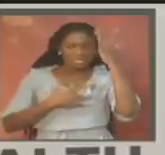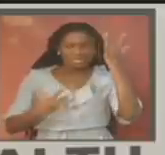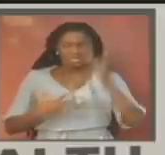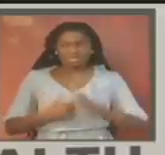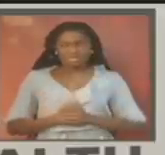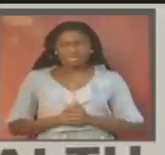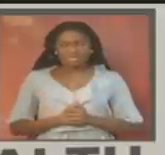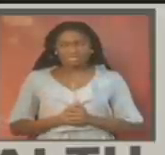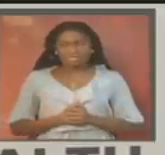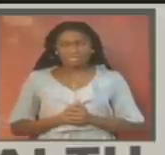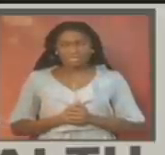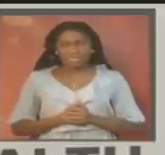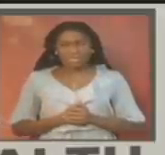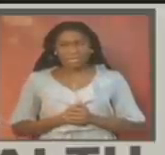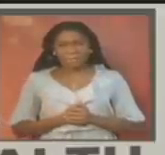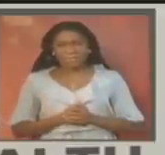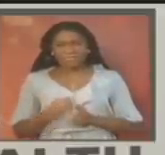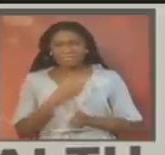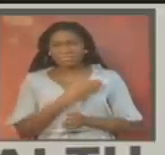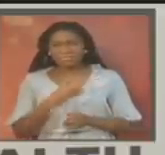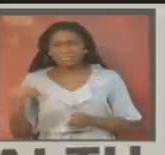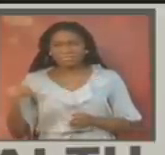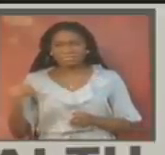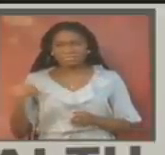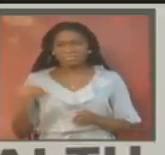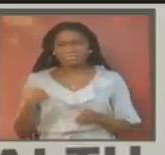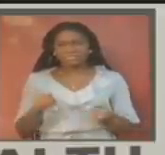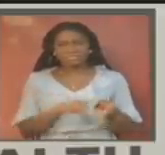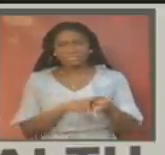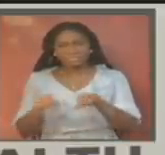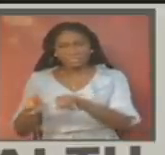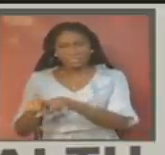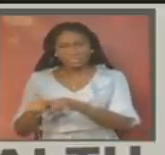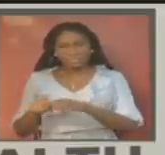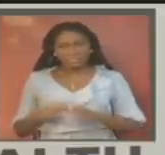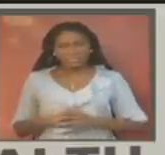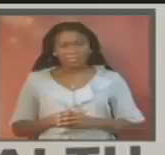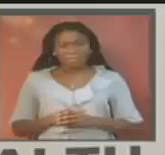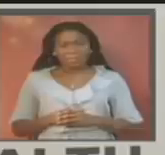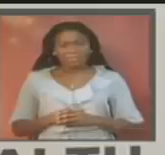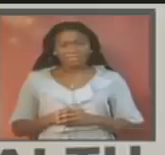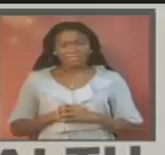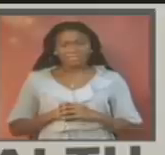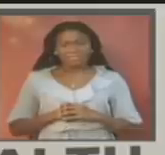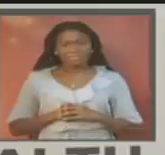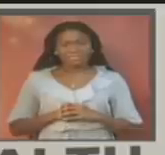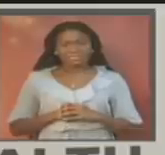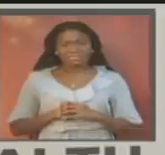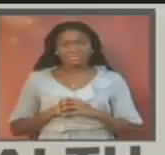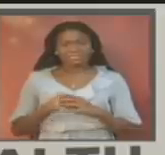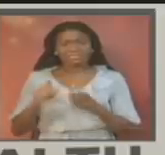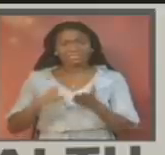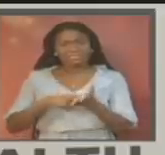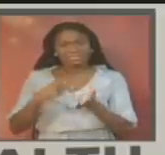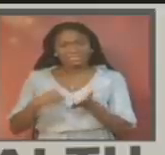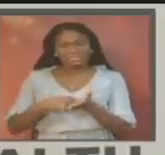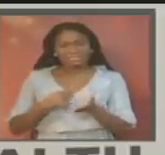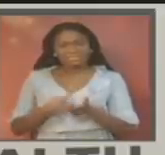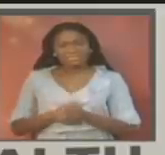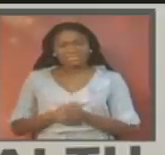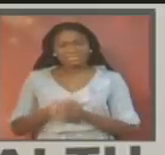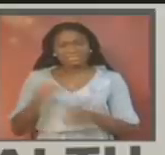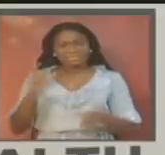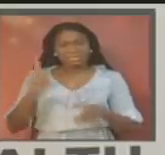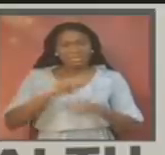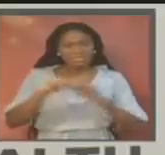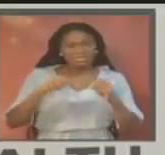we'll presume, we don't have that visual cue. So if we see an adult coughing, we'll think, okay, let me put my guard up. If we see a child running around, we'll think,